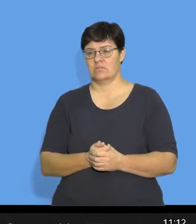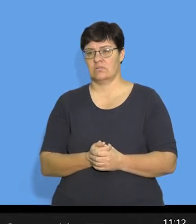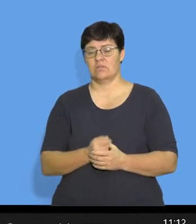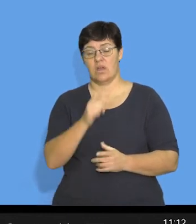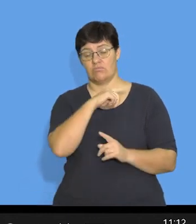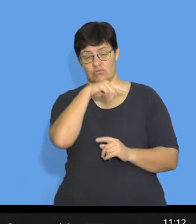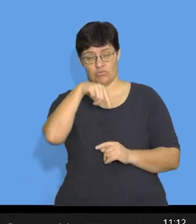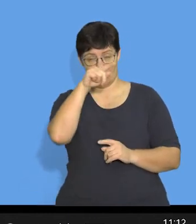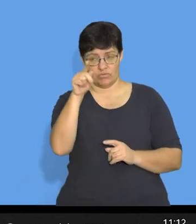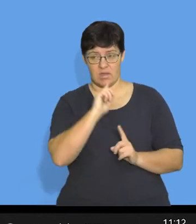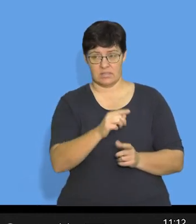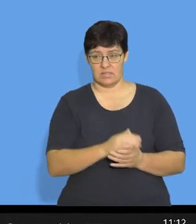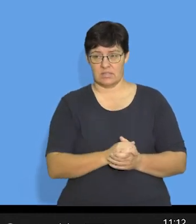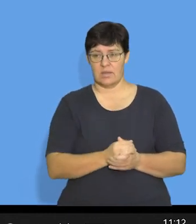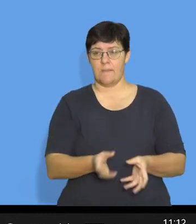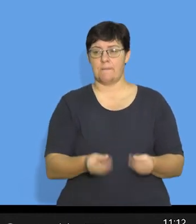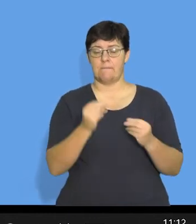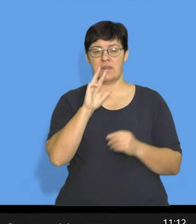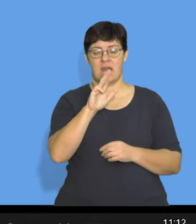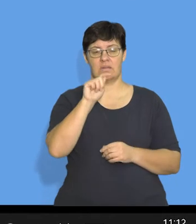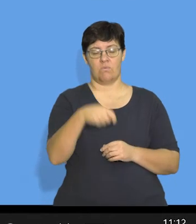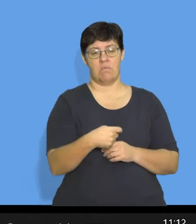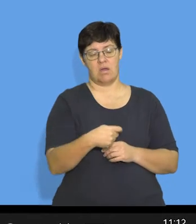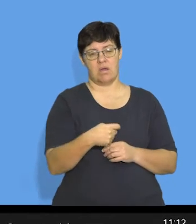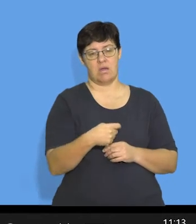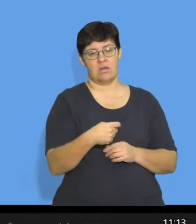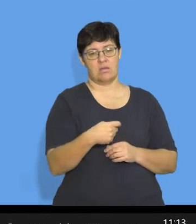answer. And I get